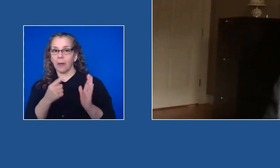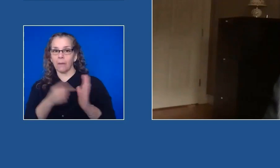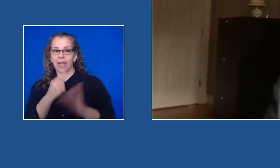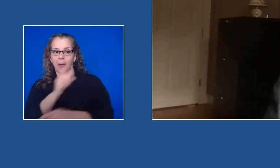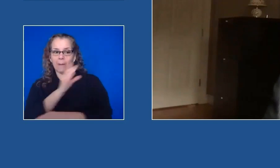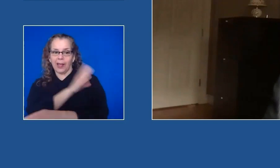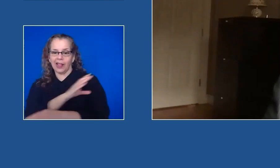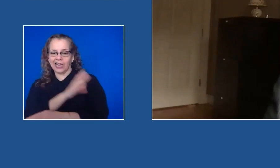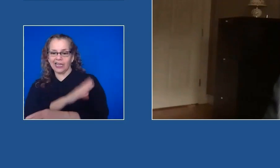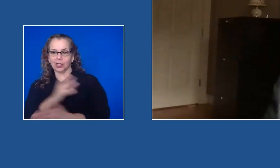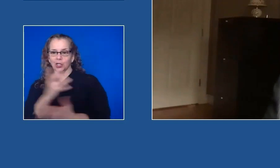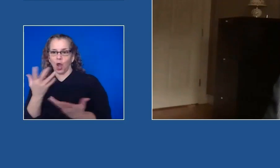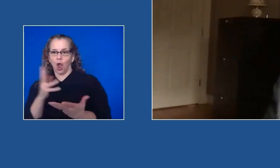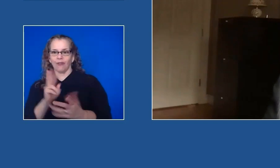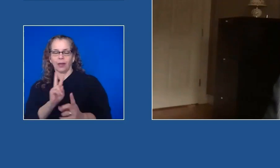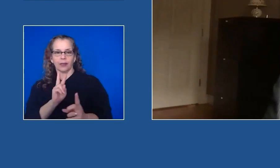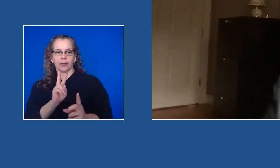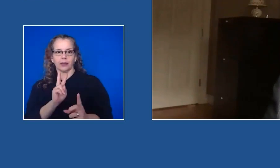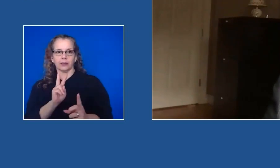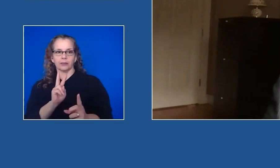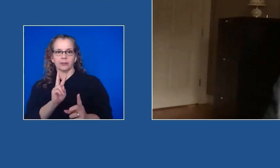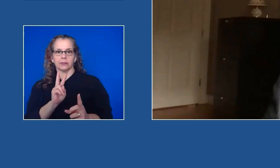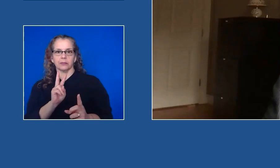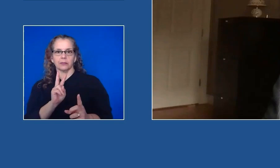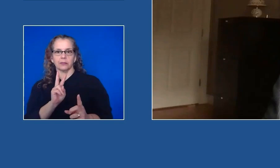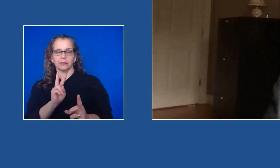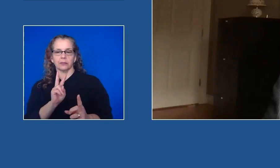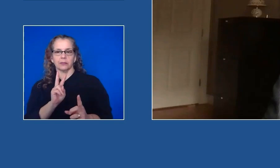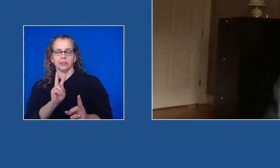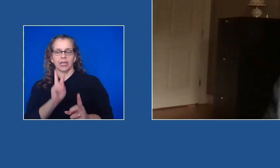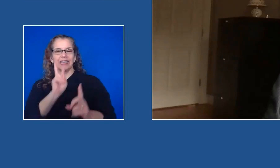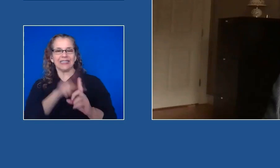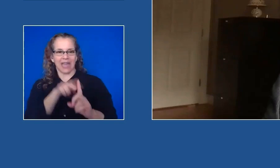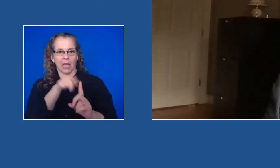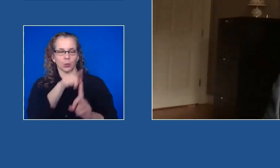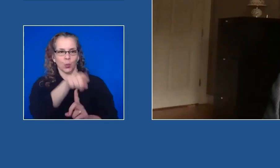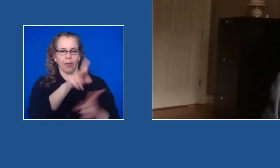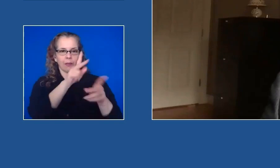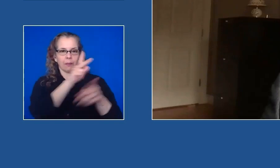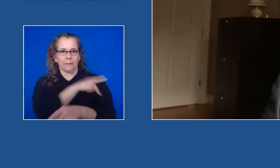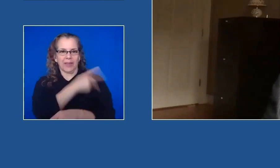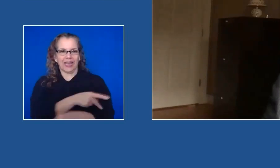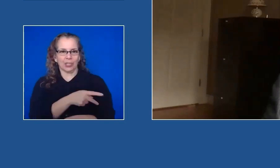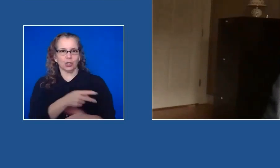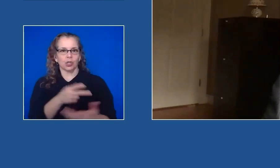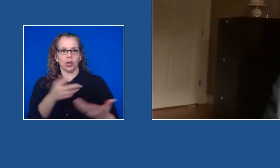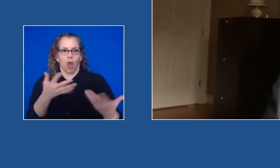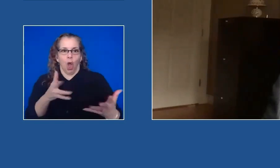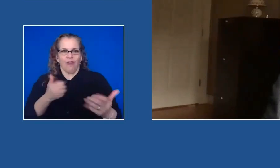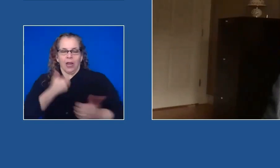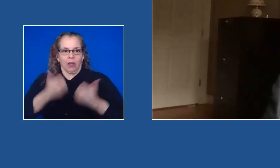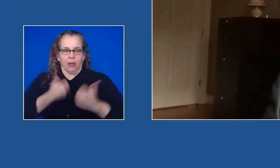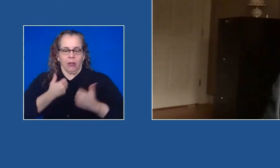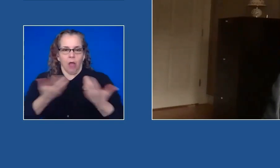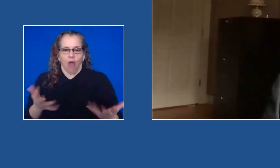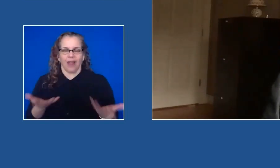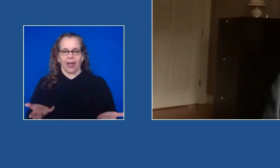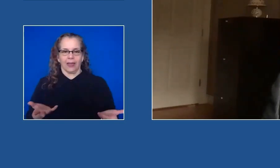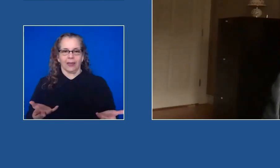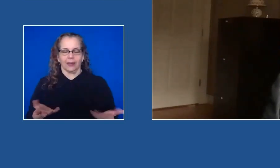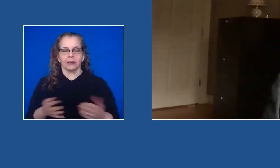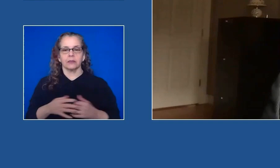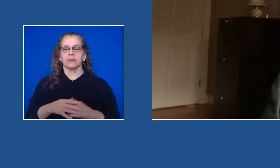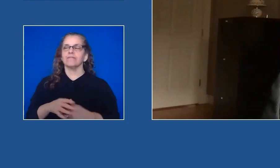can take place, particularly when the patient is agitated? That's a really good point. I think in practice, it